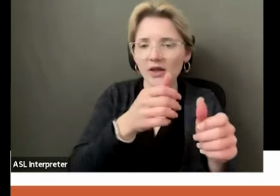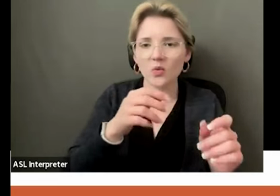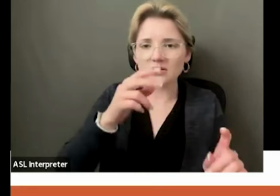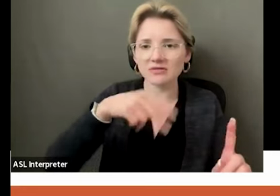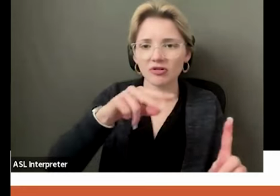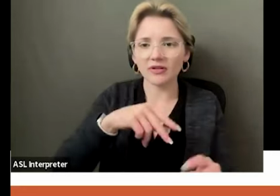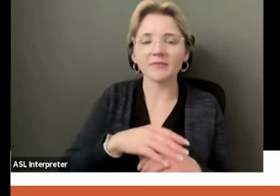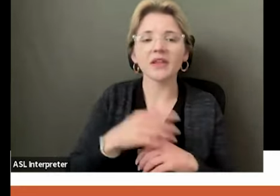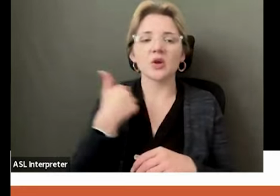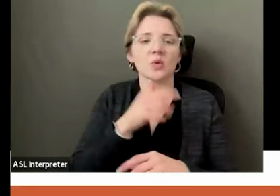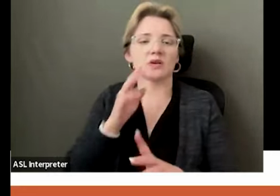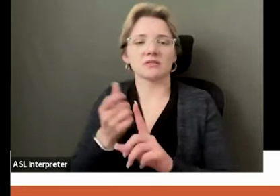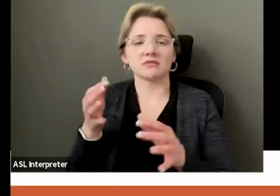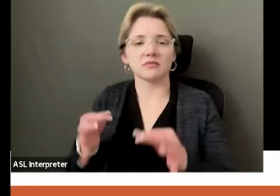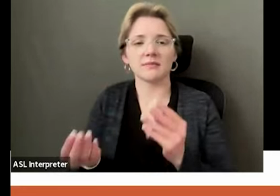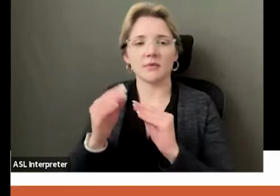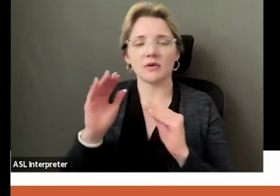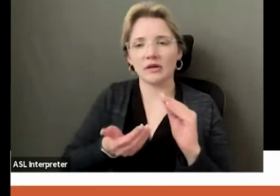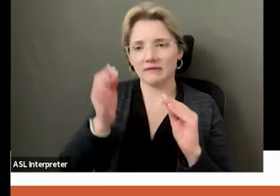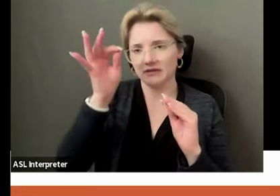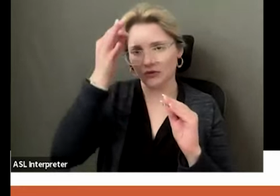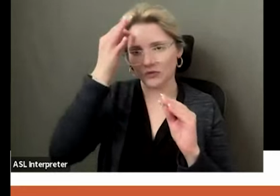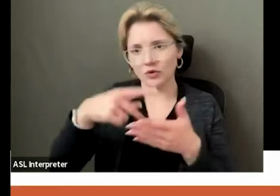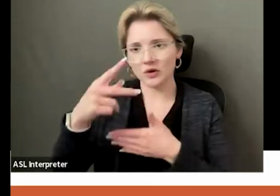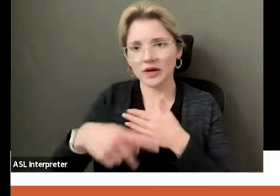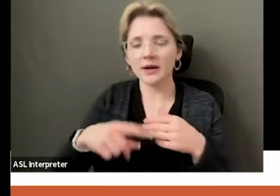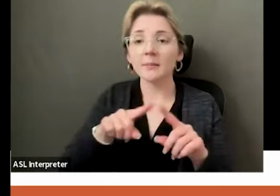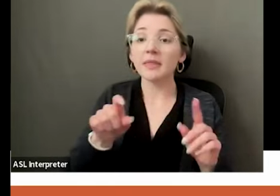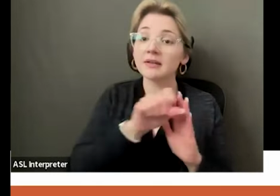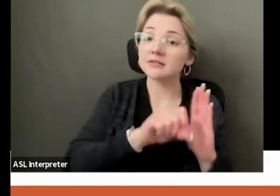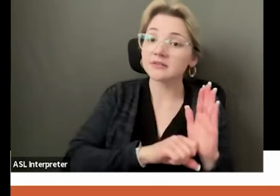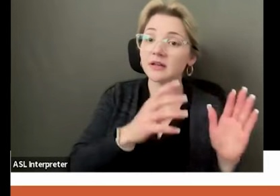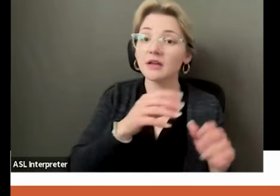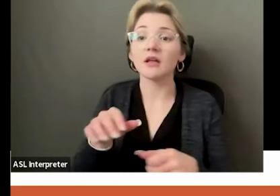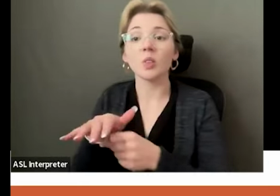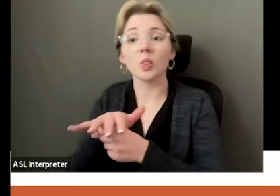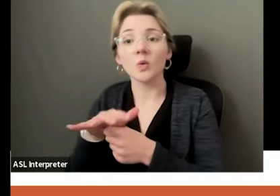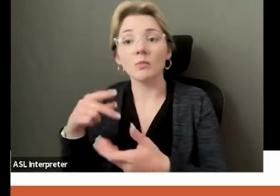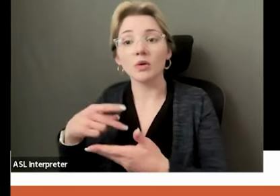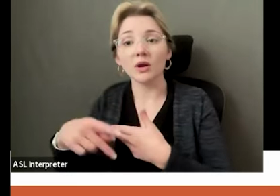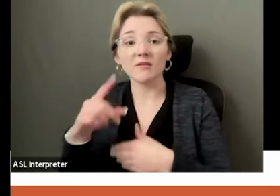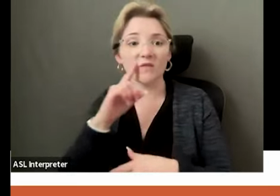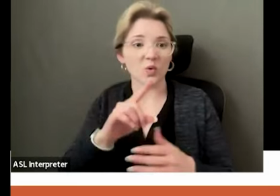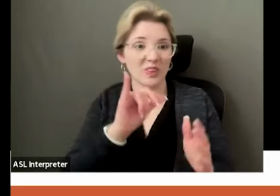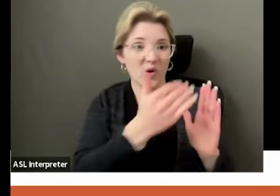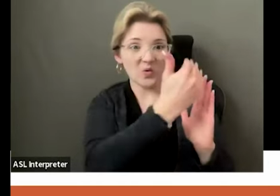talk about what those are. But your state and local programs for all of these types of violence may have broader